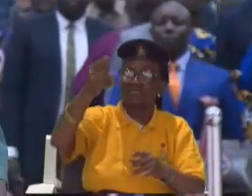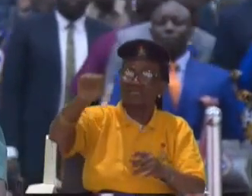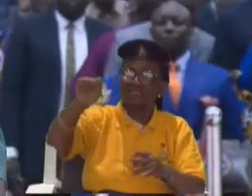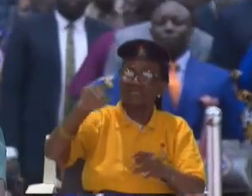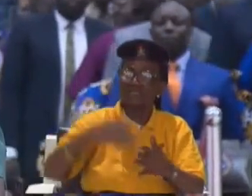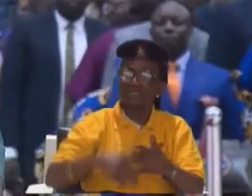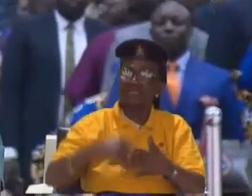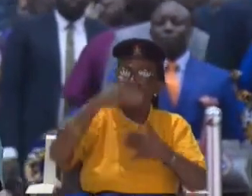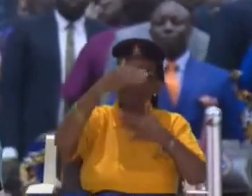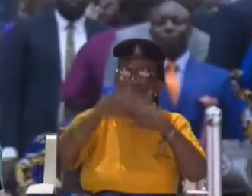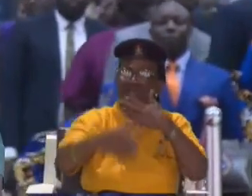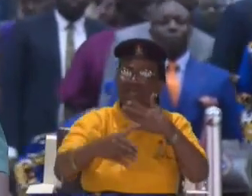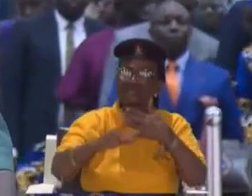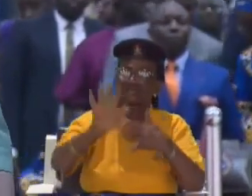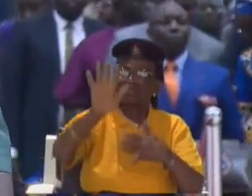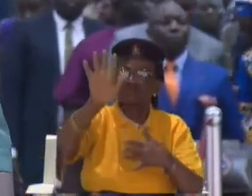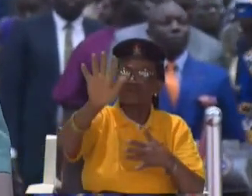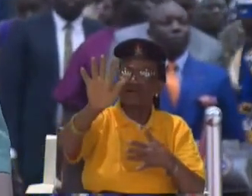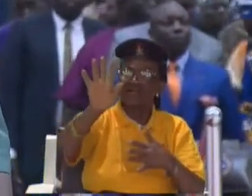5 minutes,